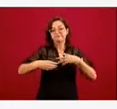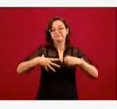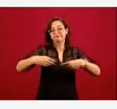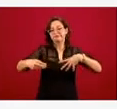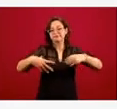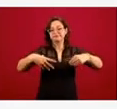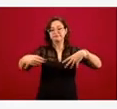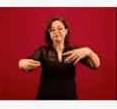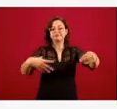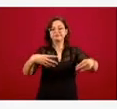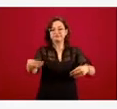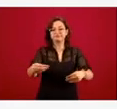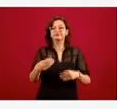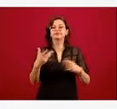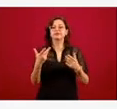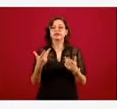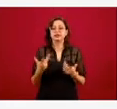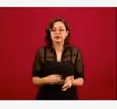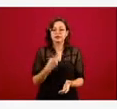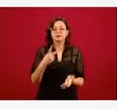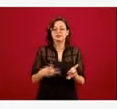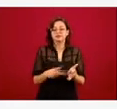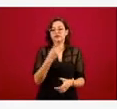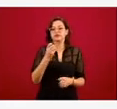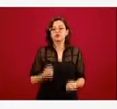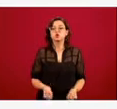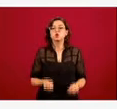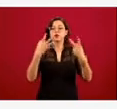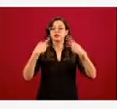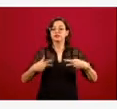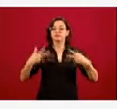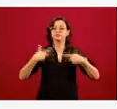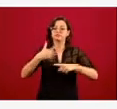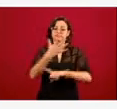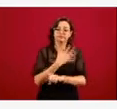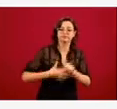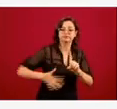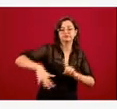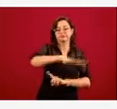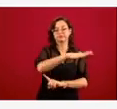have a higher accumulated incidence rate as